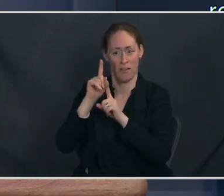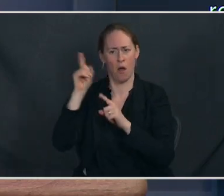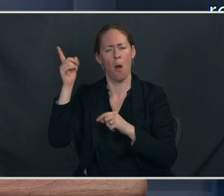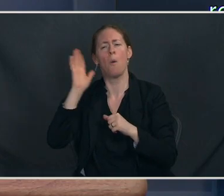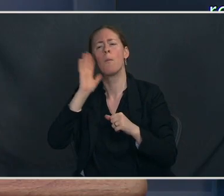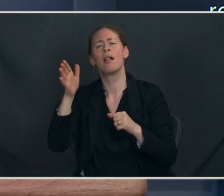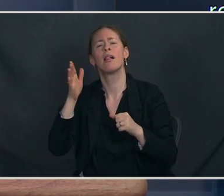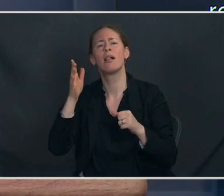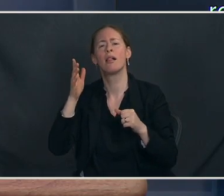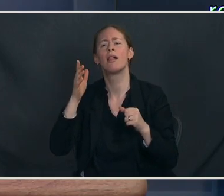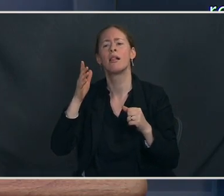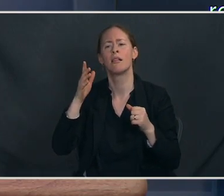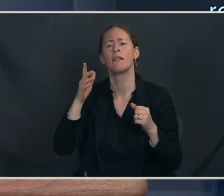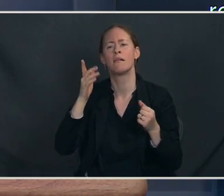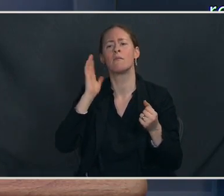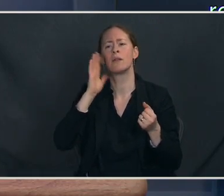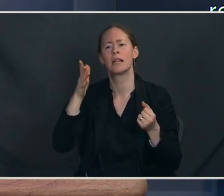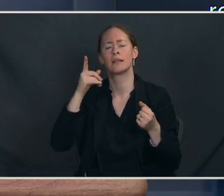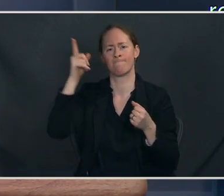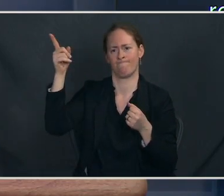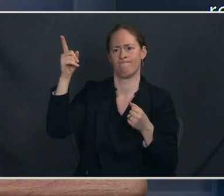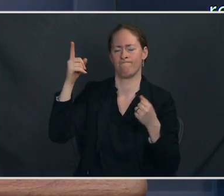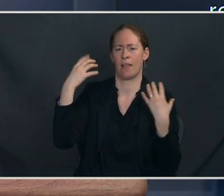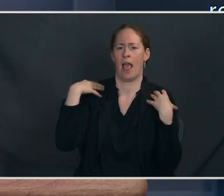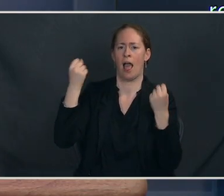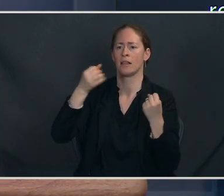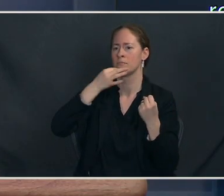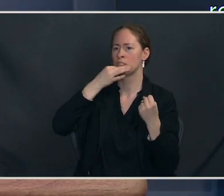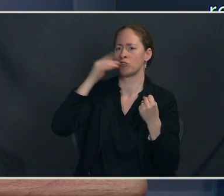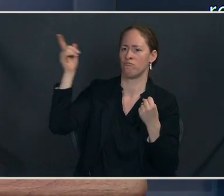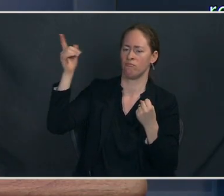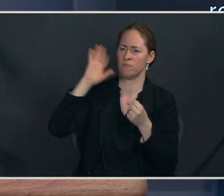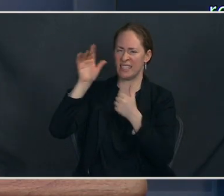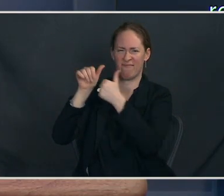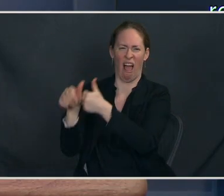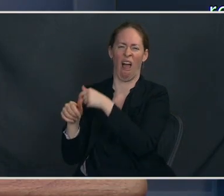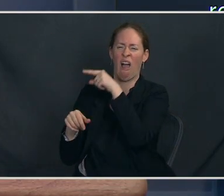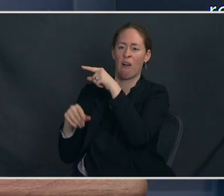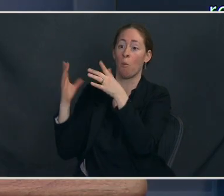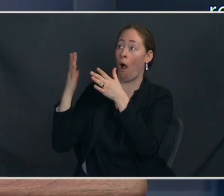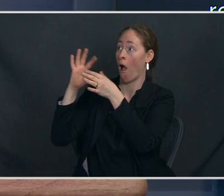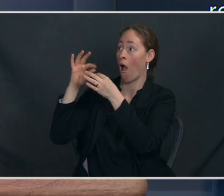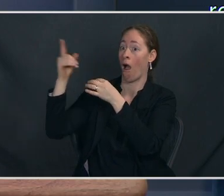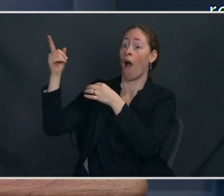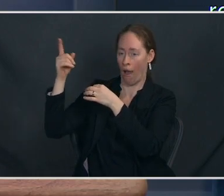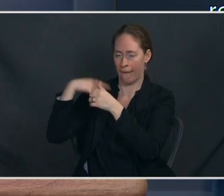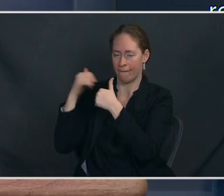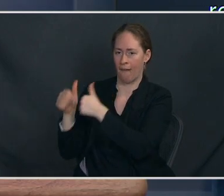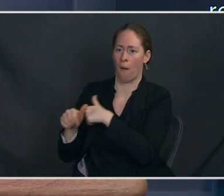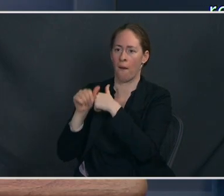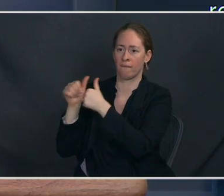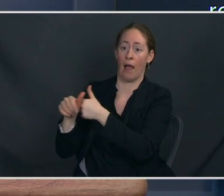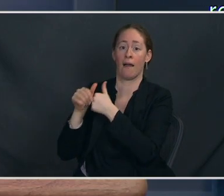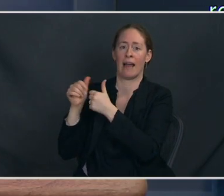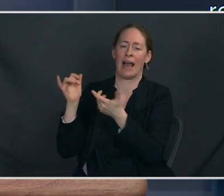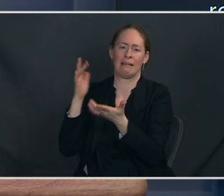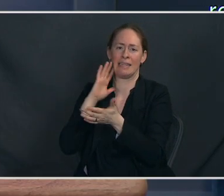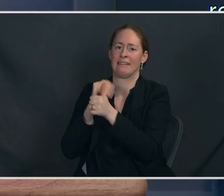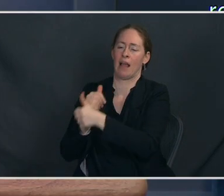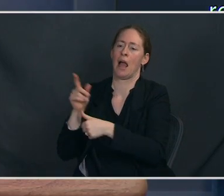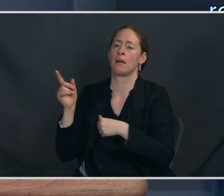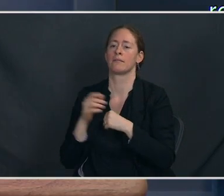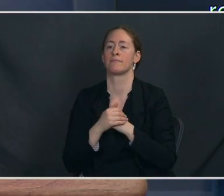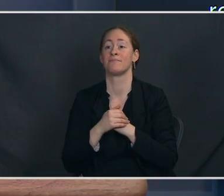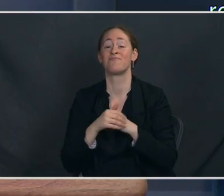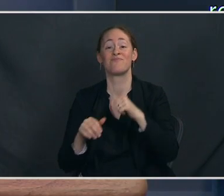will defer to health and medical experts to give their assessments on when we can reach the point of herd immunity. Peter, go ahead. There is a